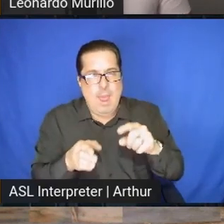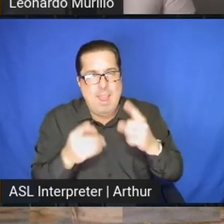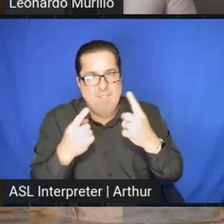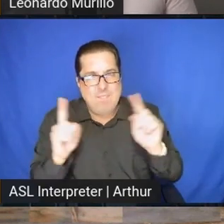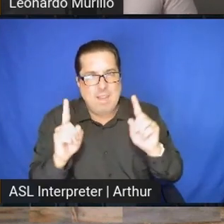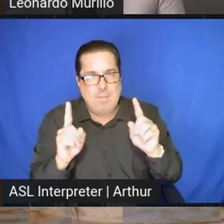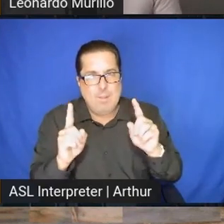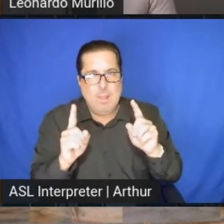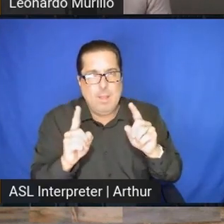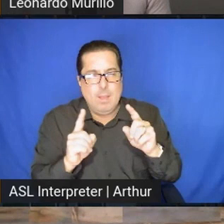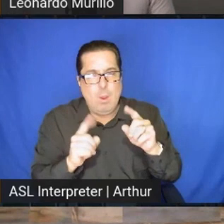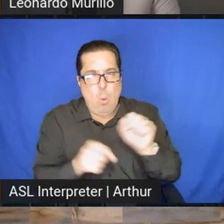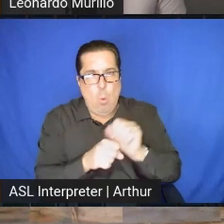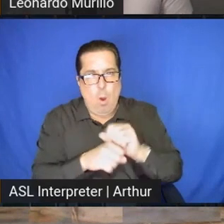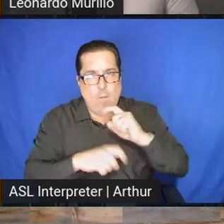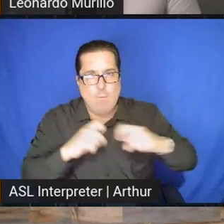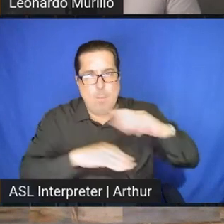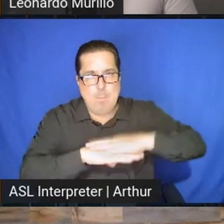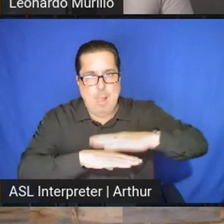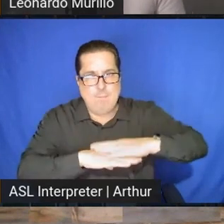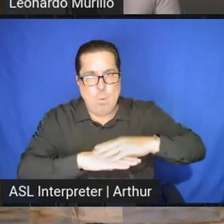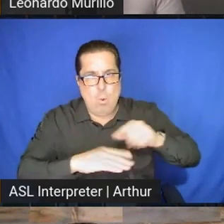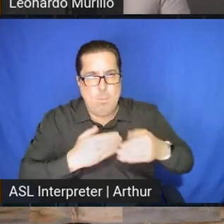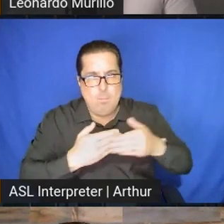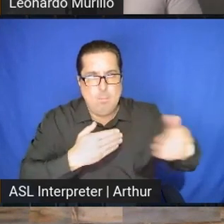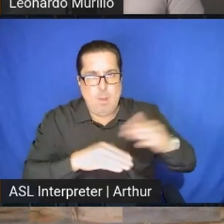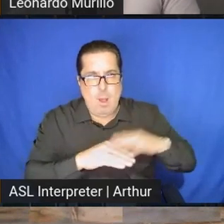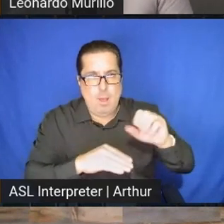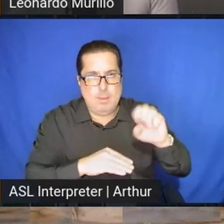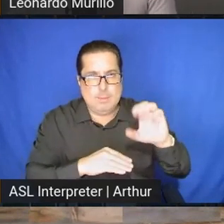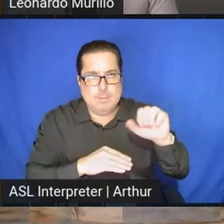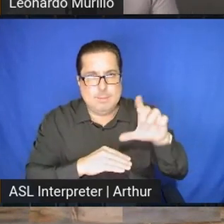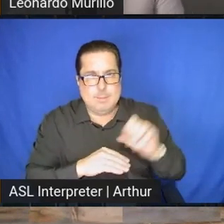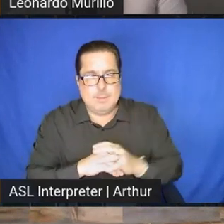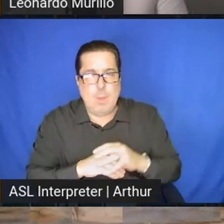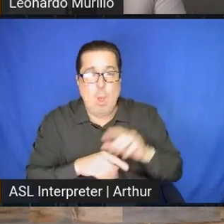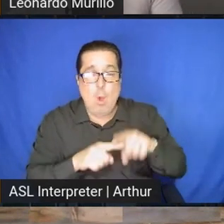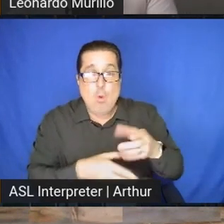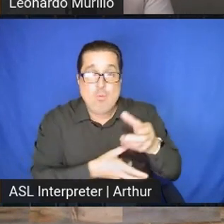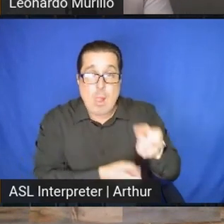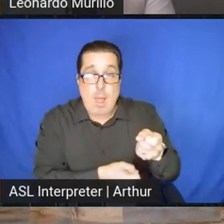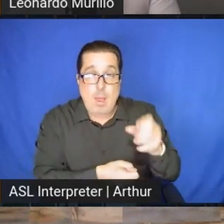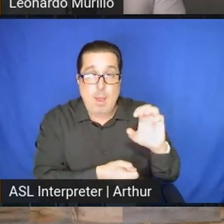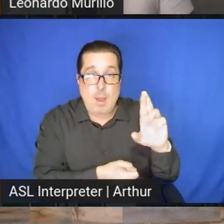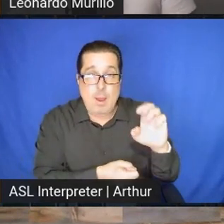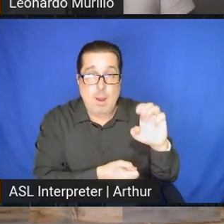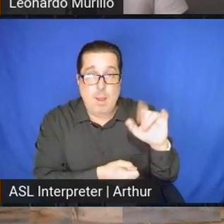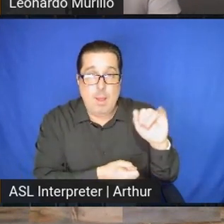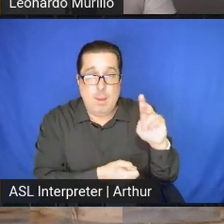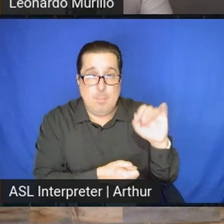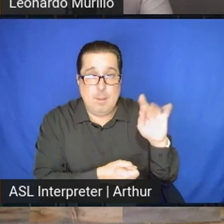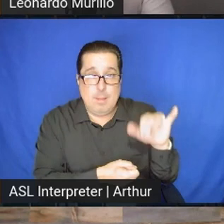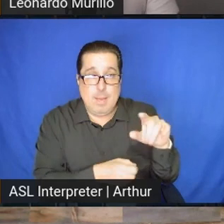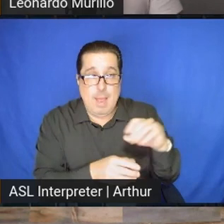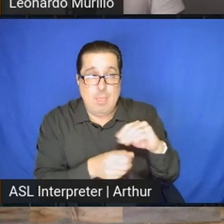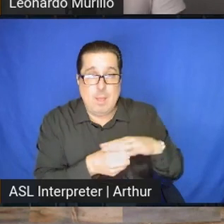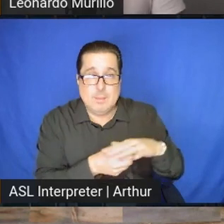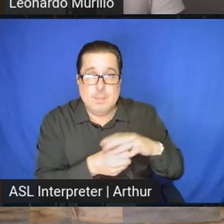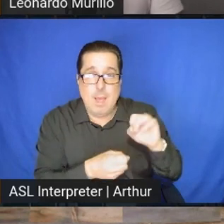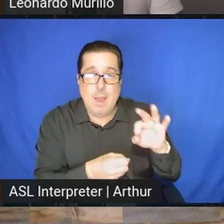And reliability has, well, with kind of the whole site reliability engineering